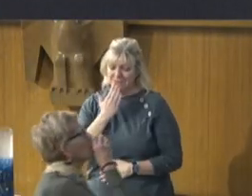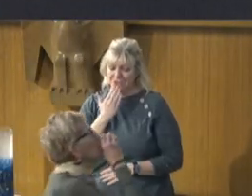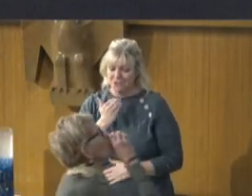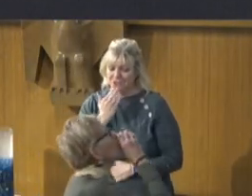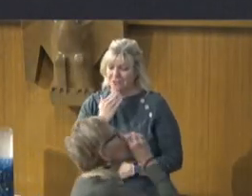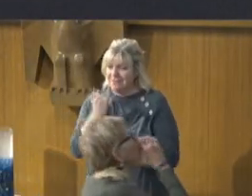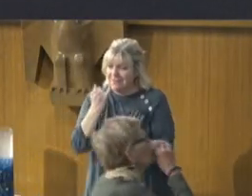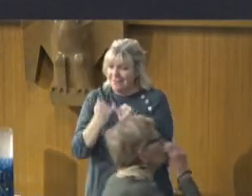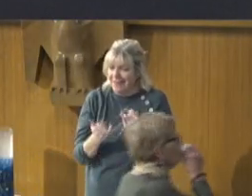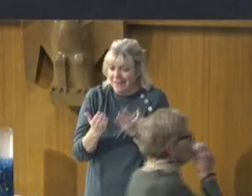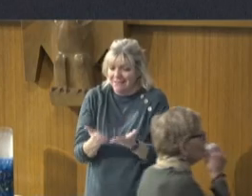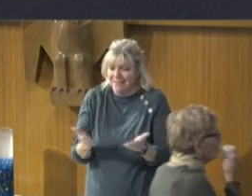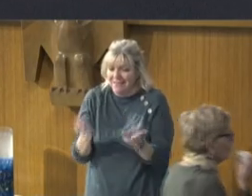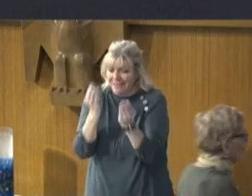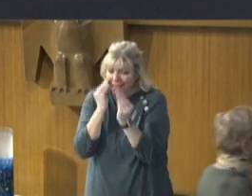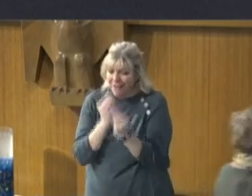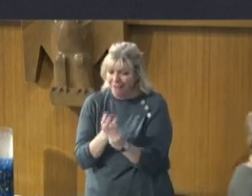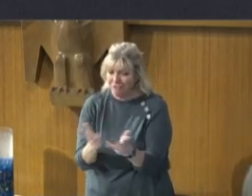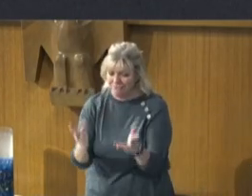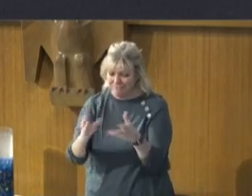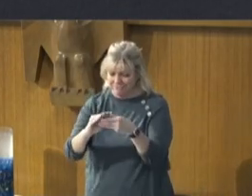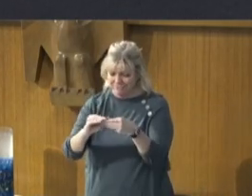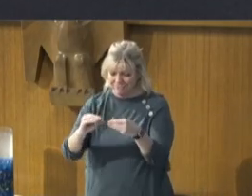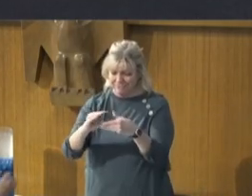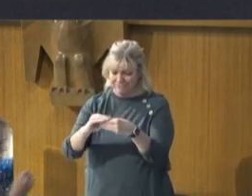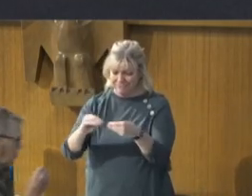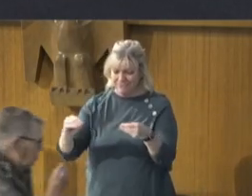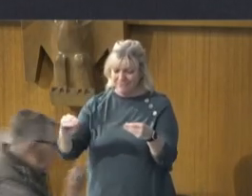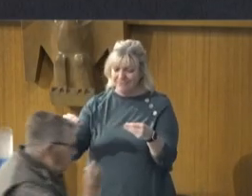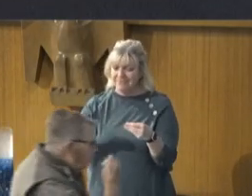said and far away.